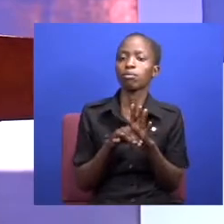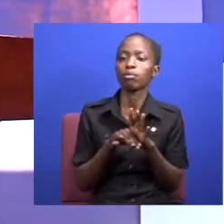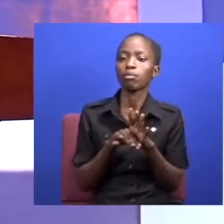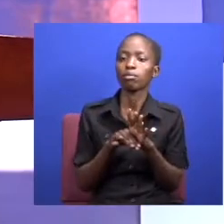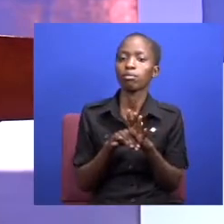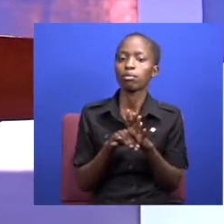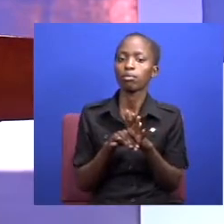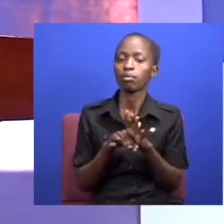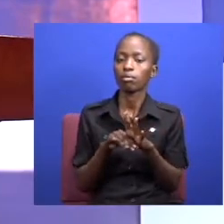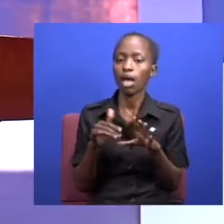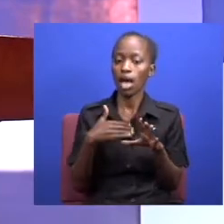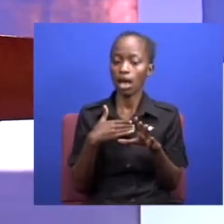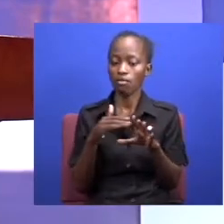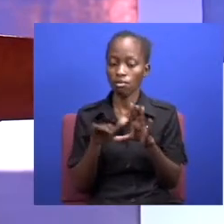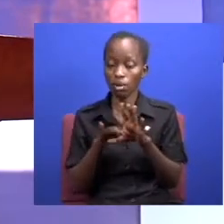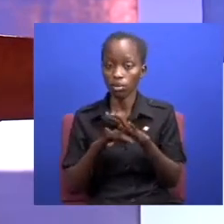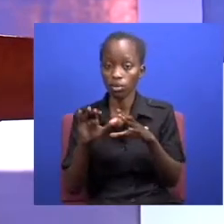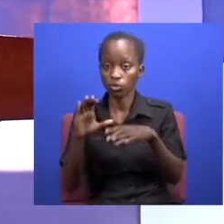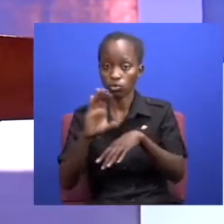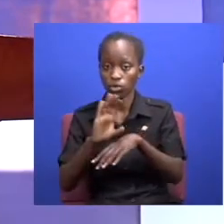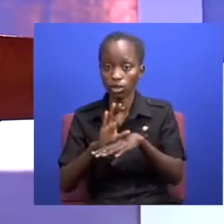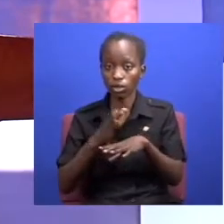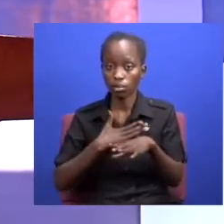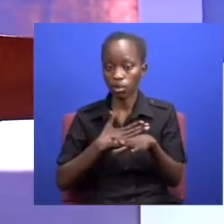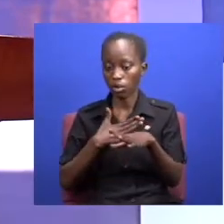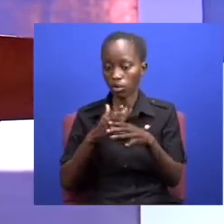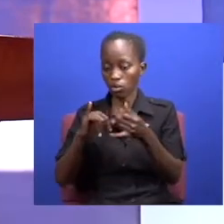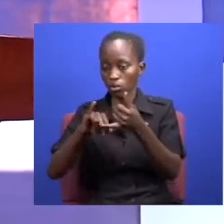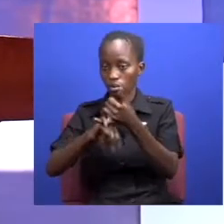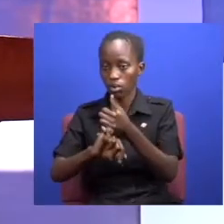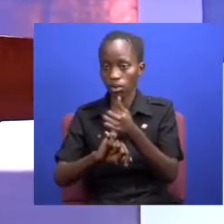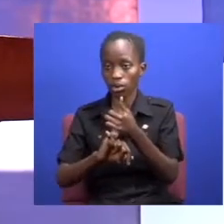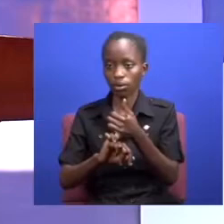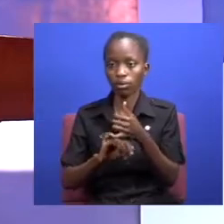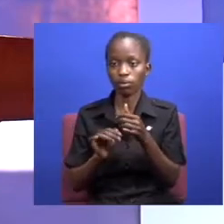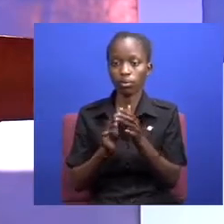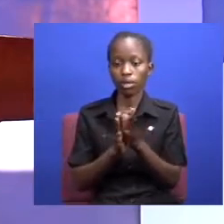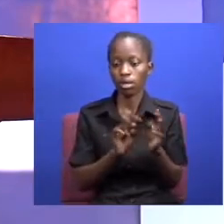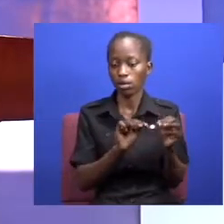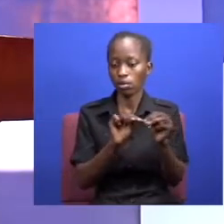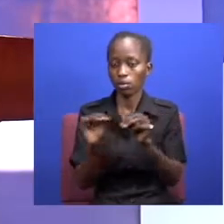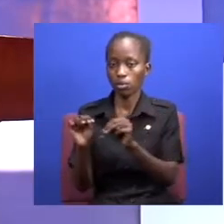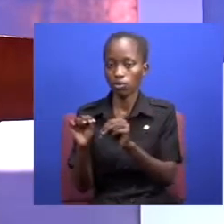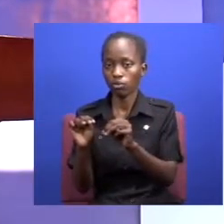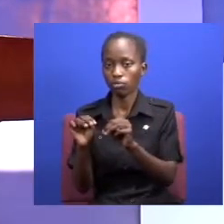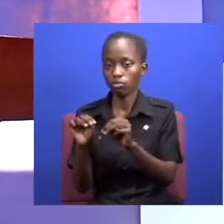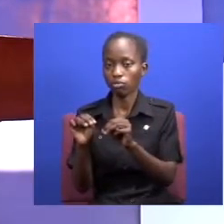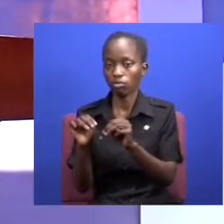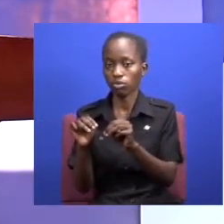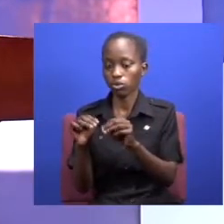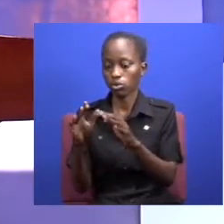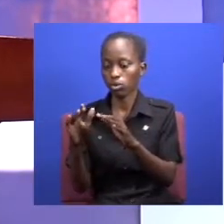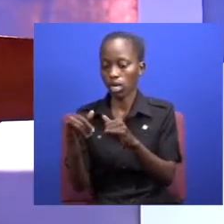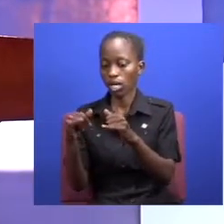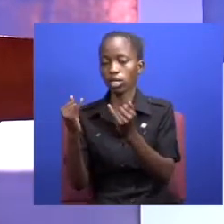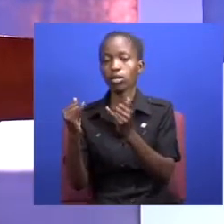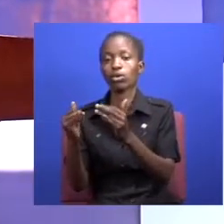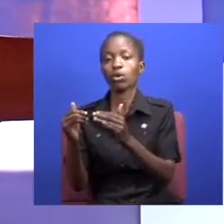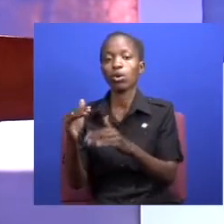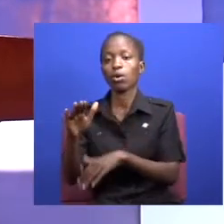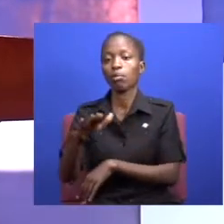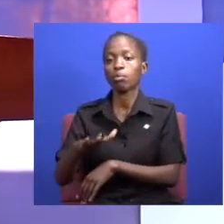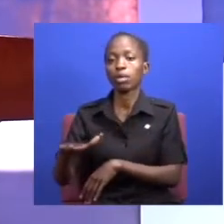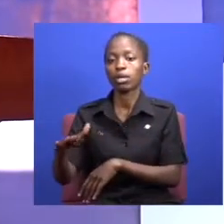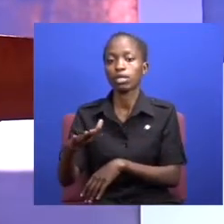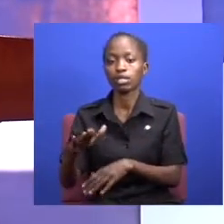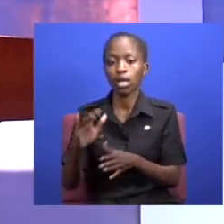that got married, my wife and I had the privilege of mentoring them. They moved from where they were living to a different location, place